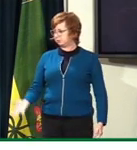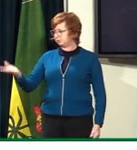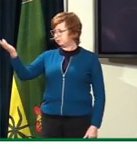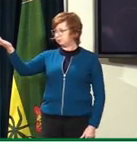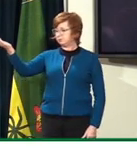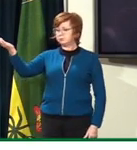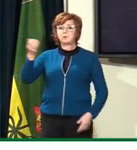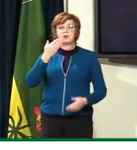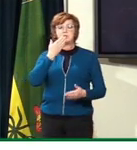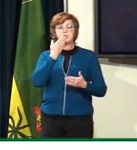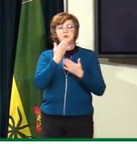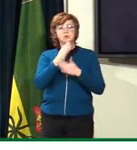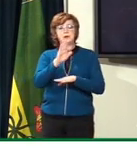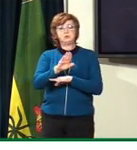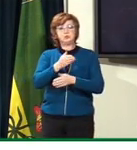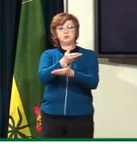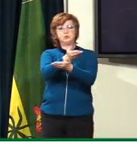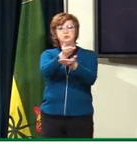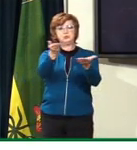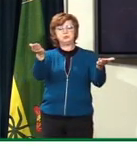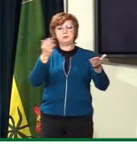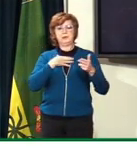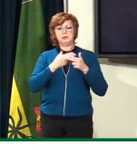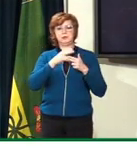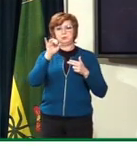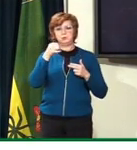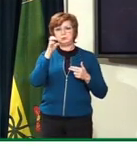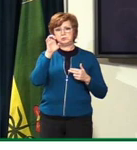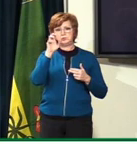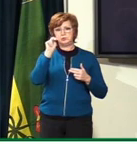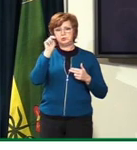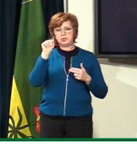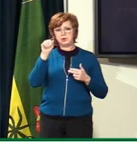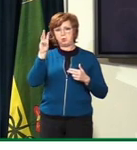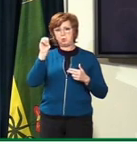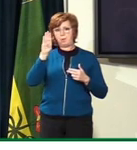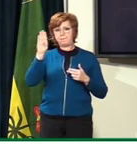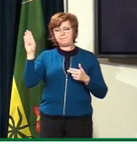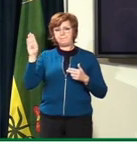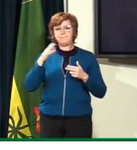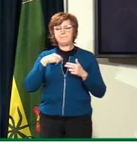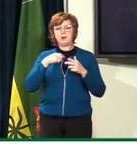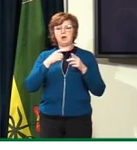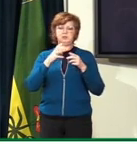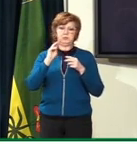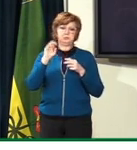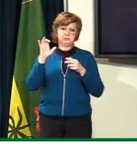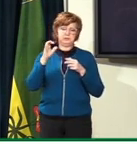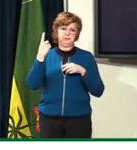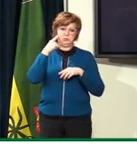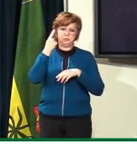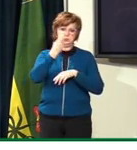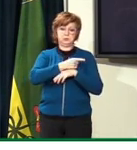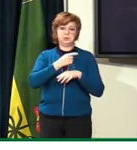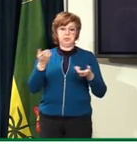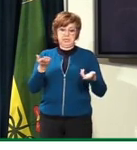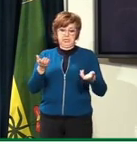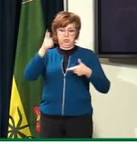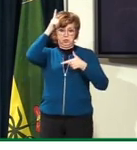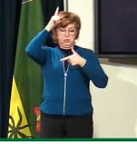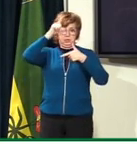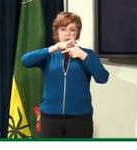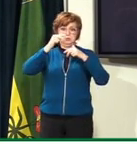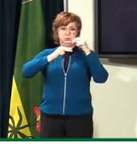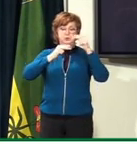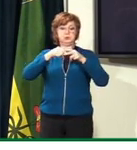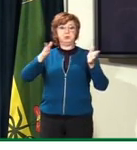Good afternoon, everyone. My name is Jenna Webb, and I'll be the moderator for this afternoon's call. We are in the radio room in the Legislative